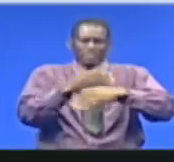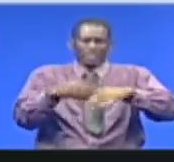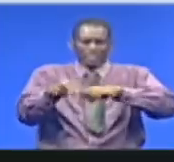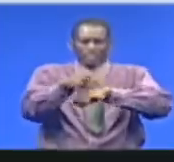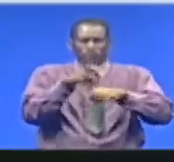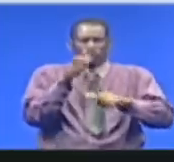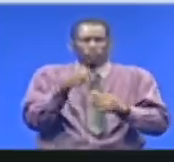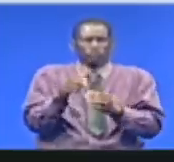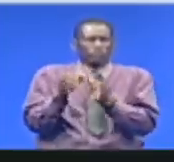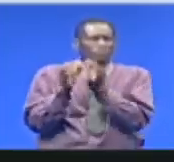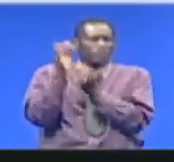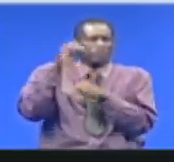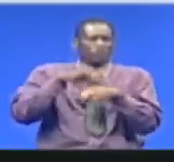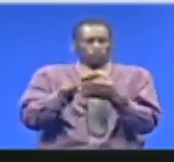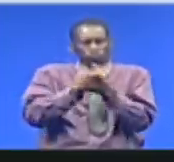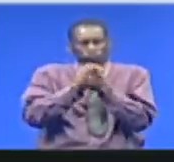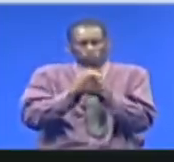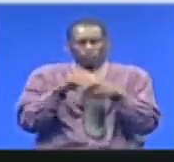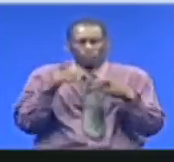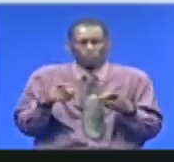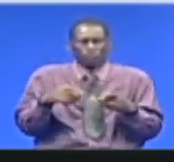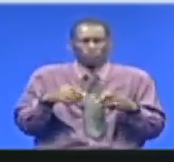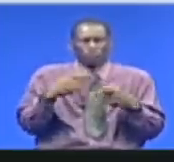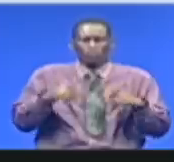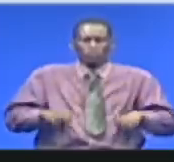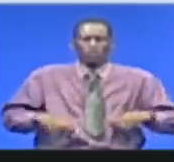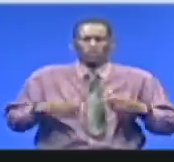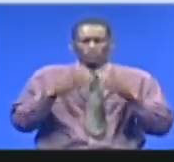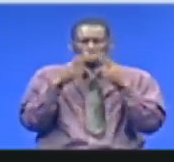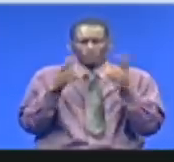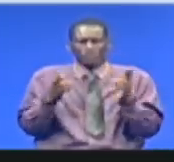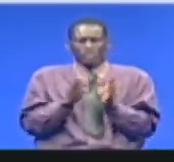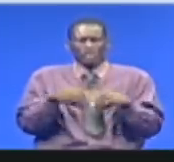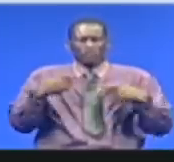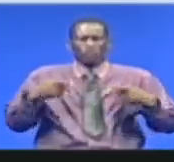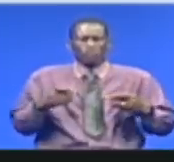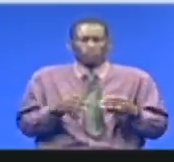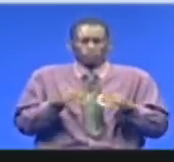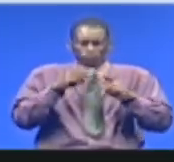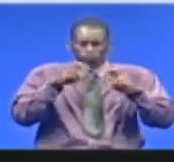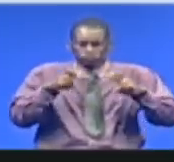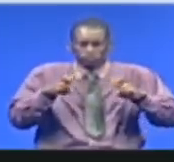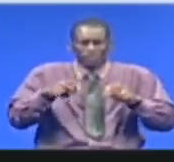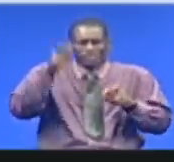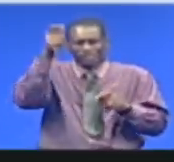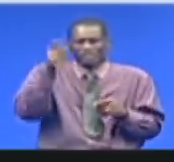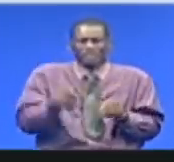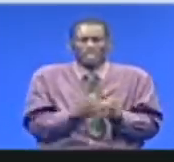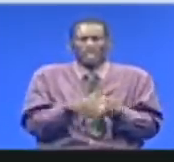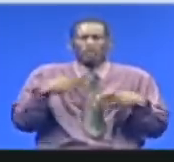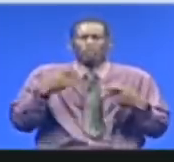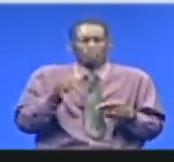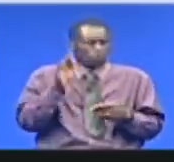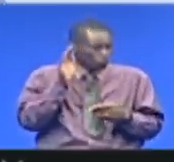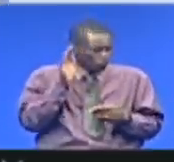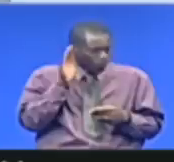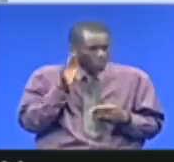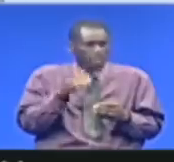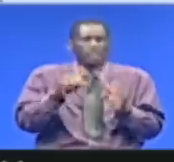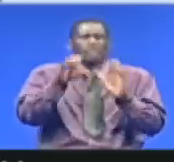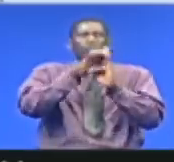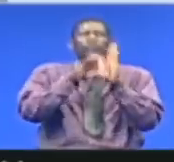shaking hands for people to live in peace, and for people to pursue justice, and for people to obey the Constitution. Mm-hmm.